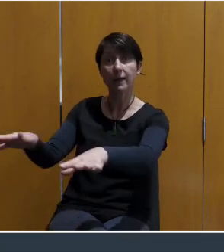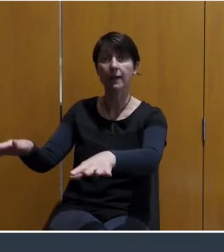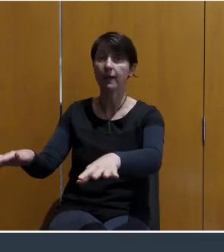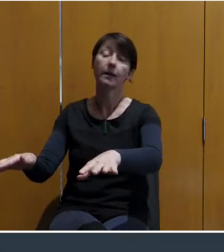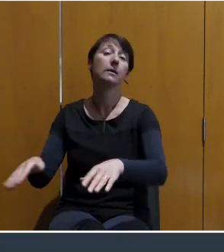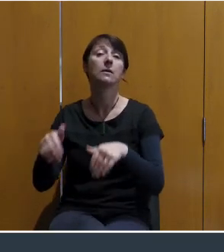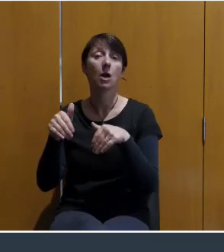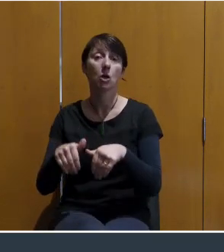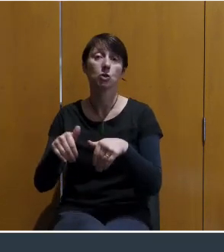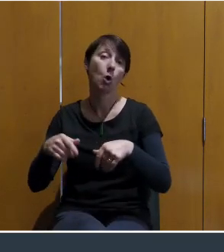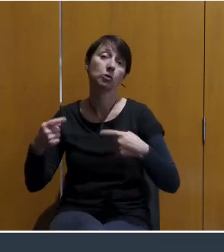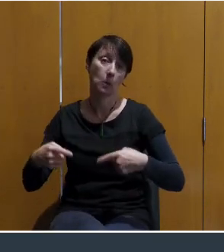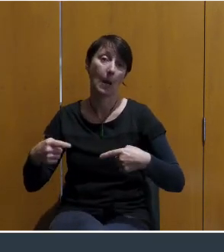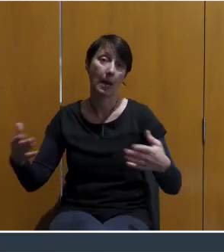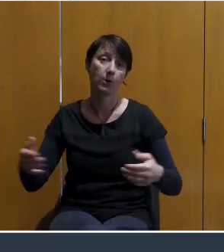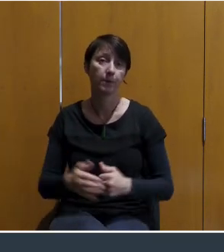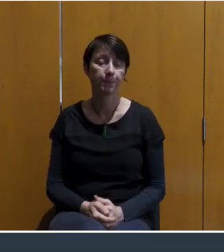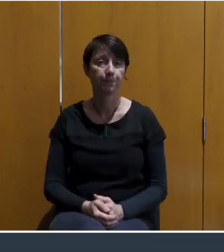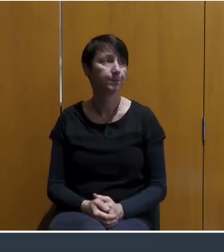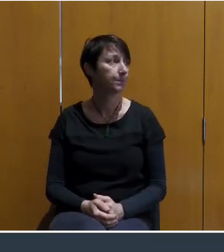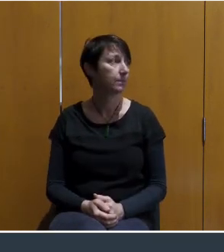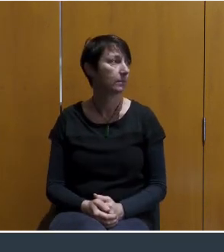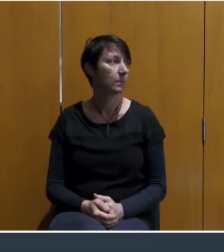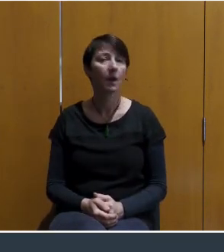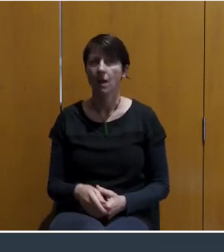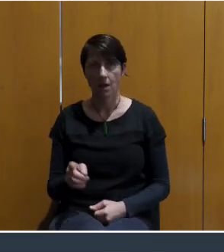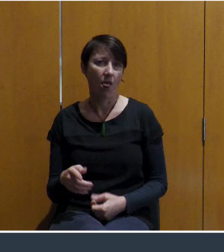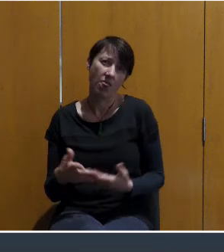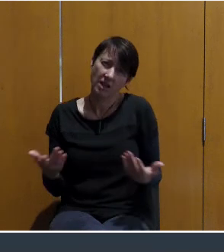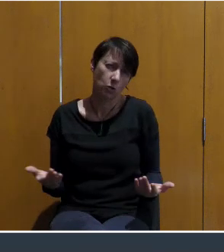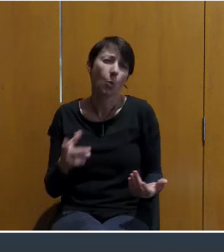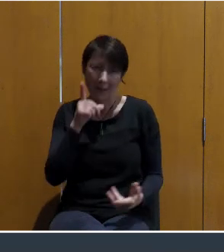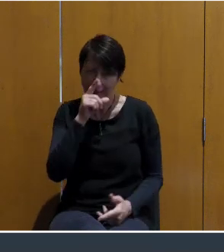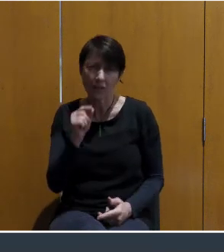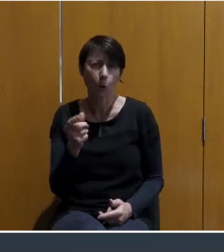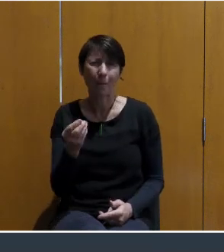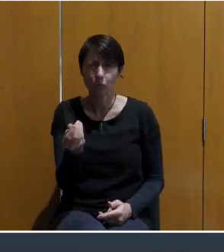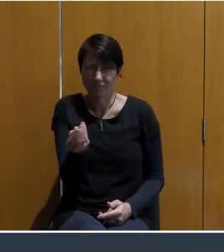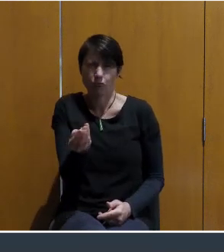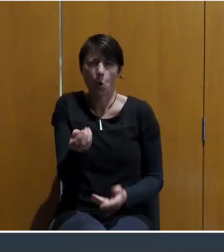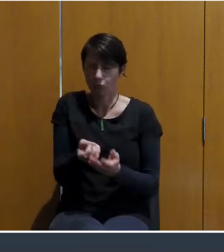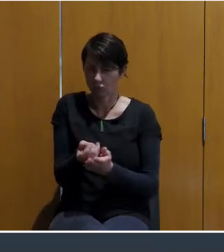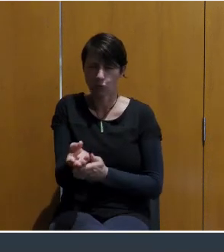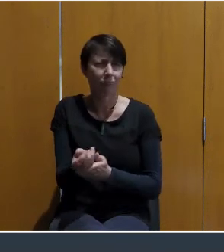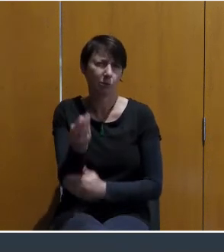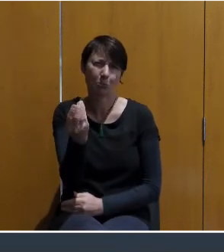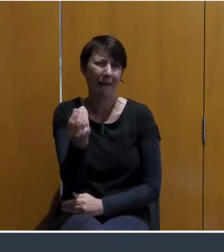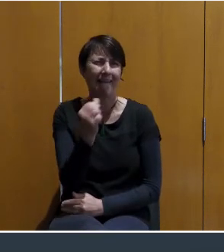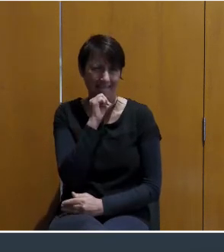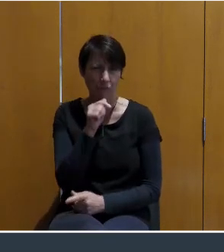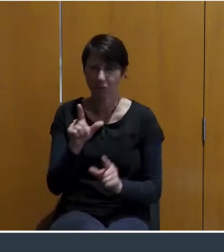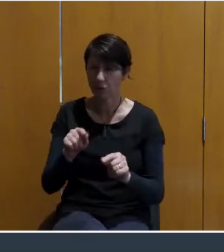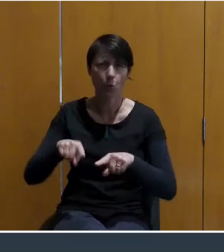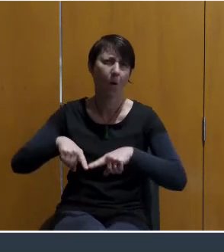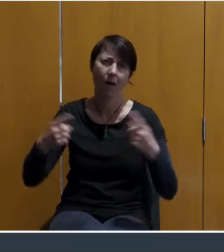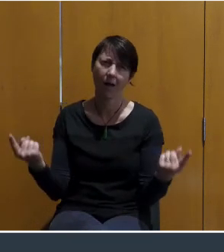That's really practically all we can do. The cost of doing anything far more elaborate than that is just prohibitive. And all of this does, you